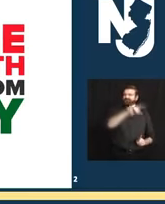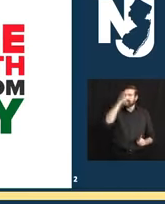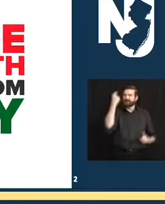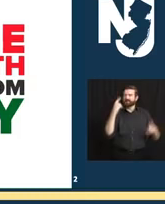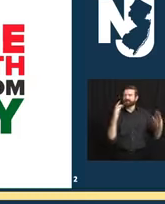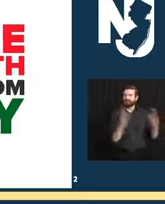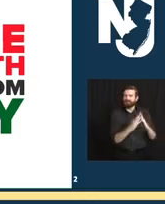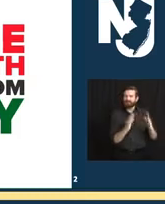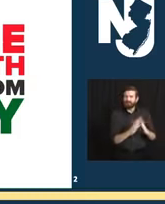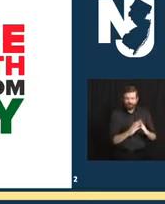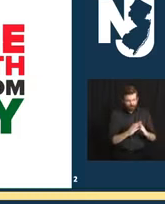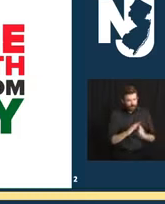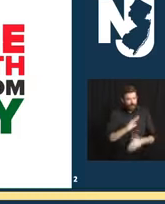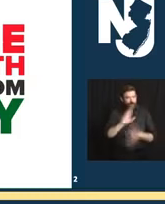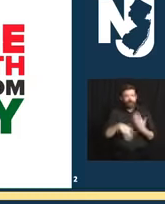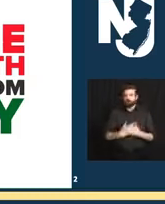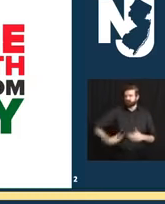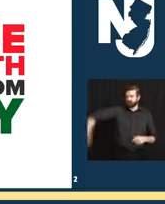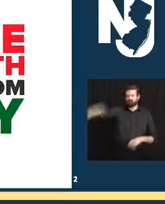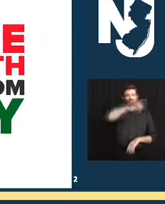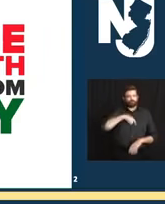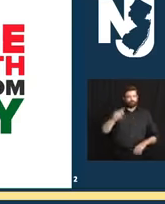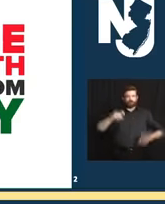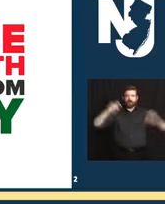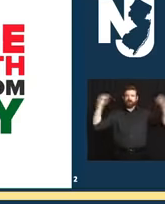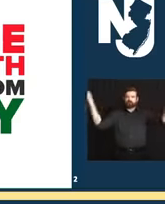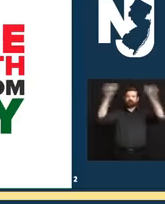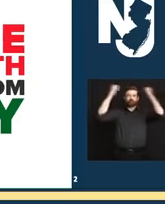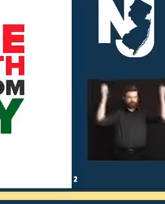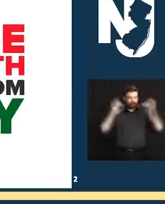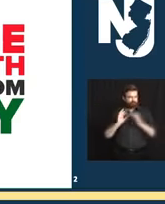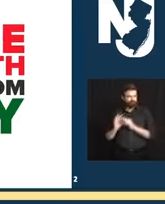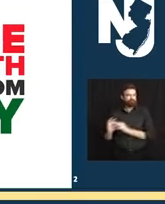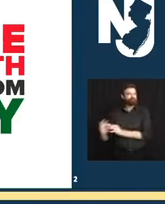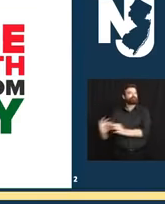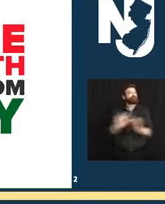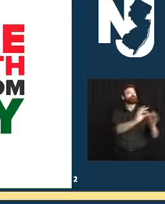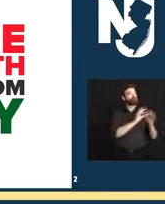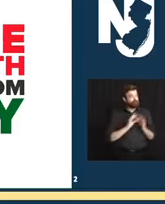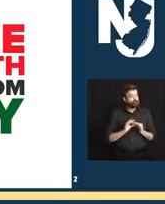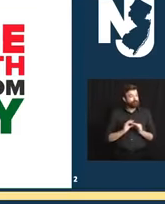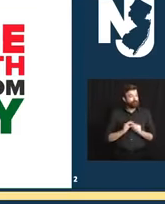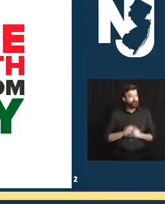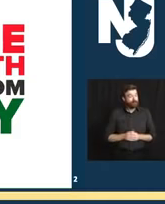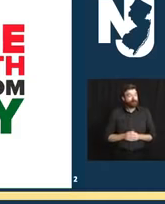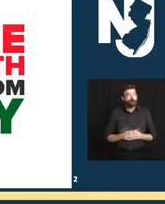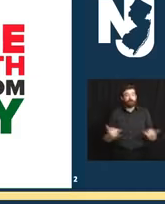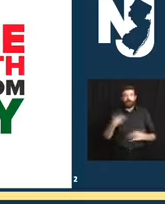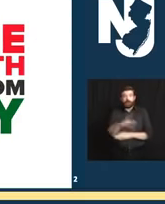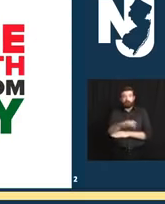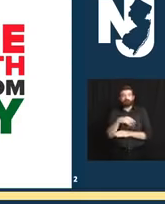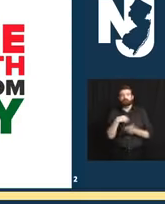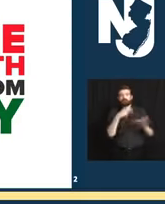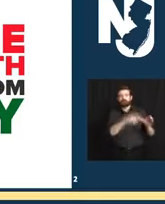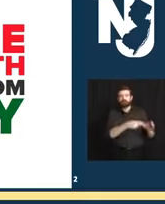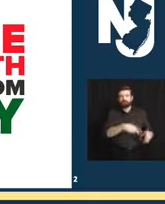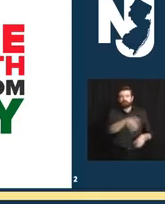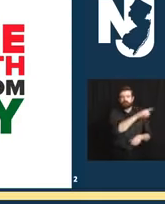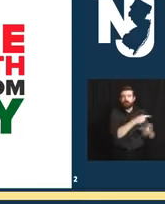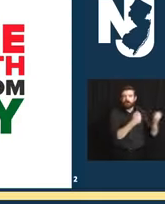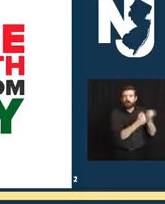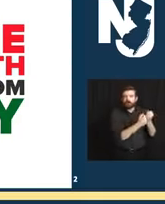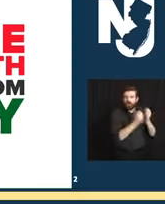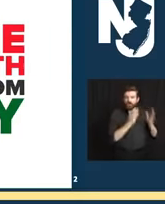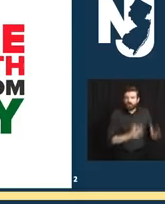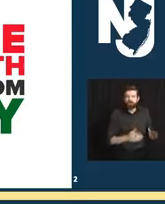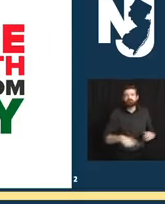celebrate. And this afternoon, I will also be joining advocates and lawmakers for a significant announcement in our efforts to do right